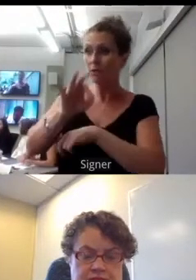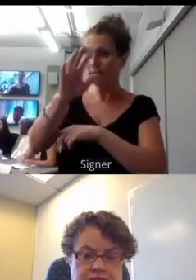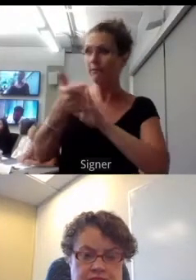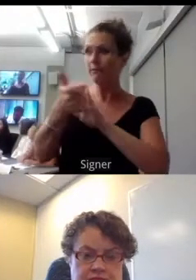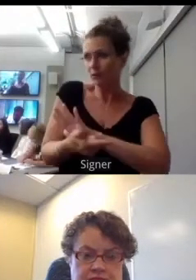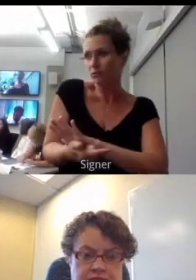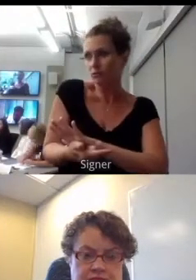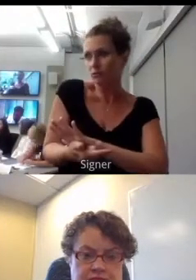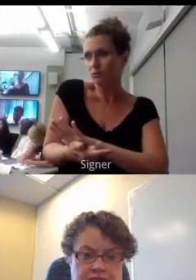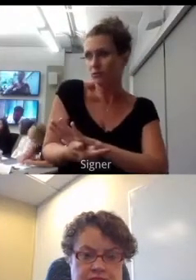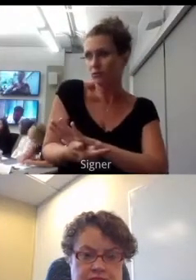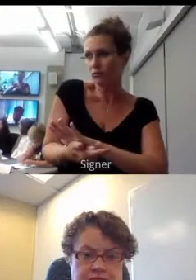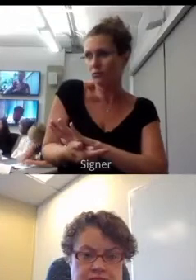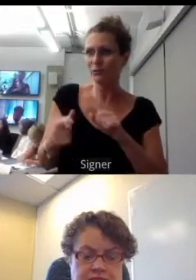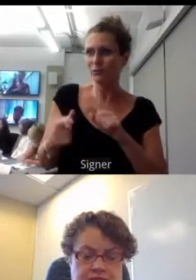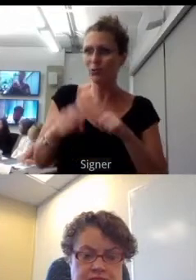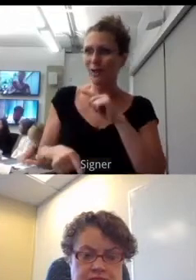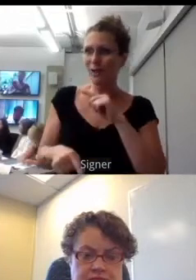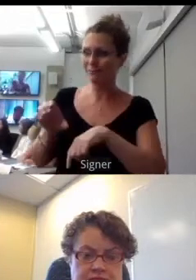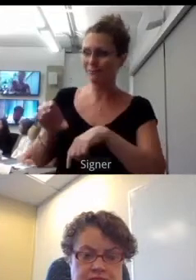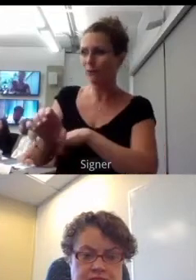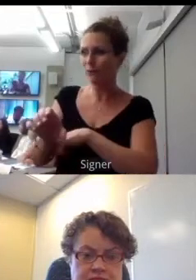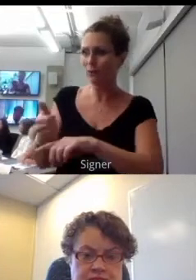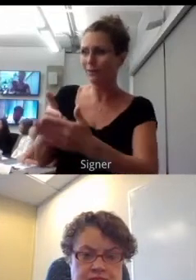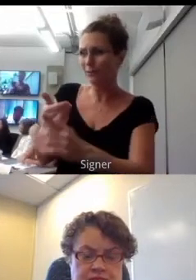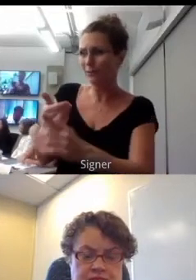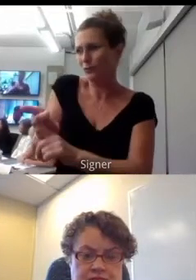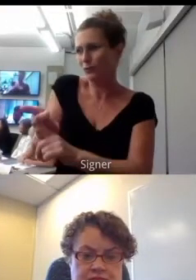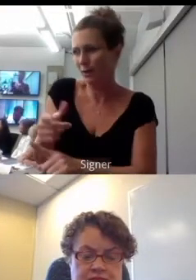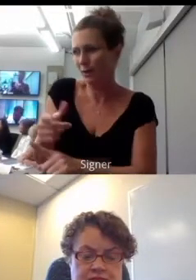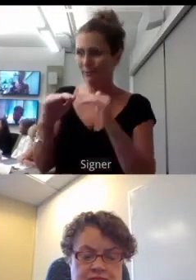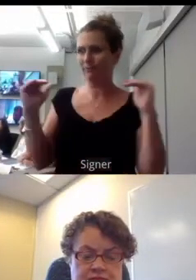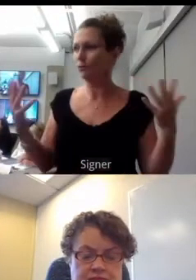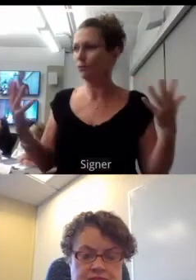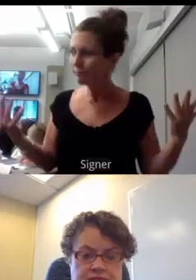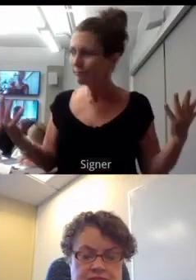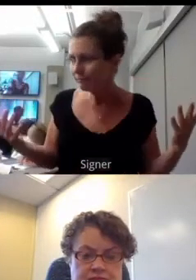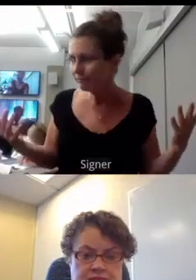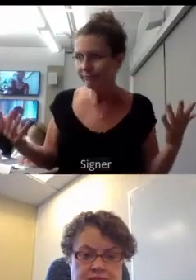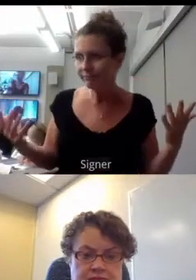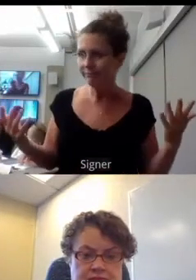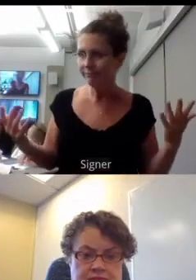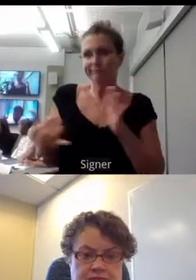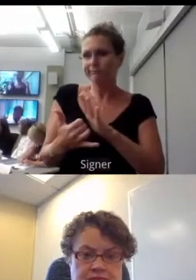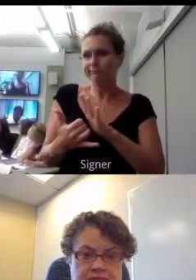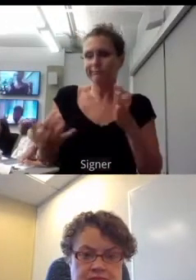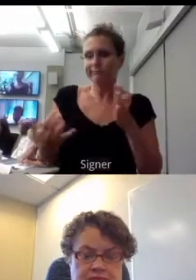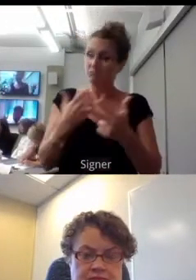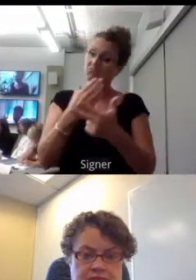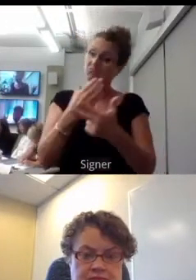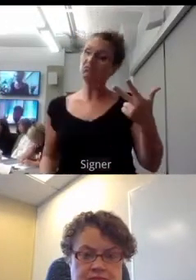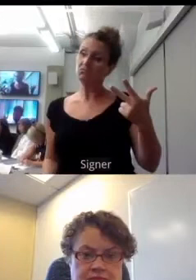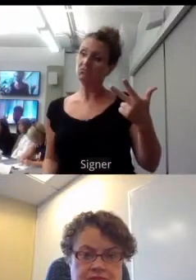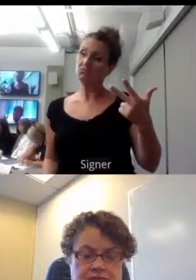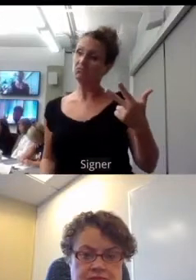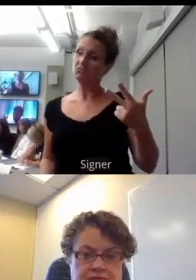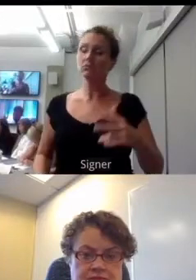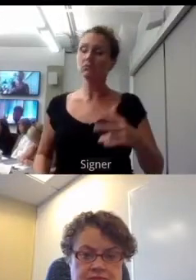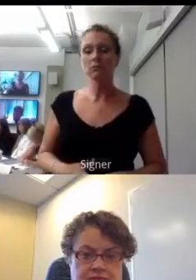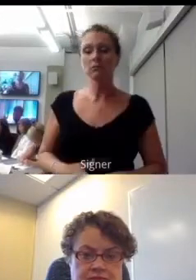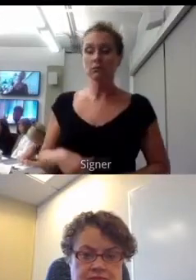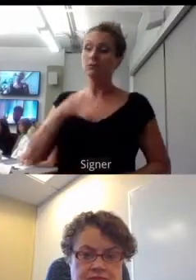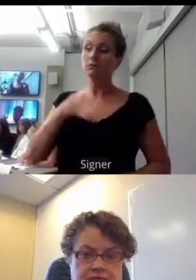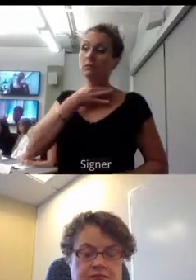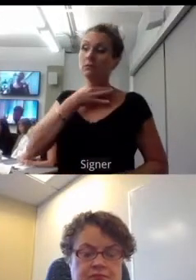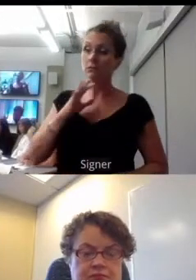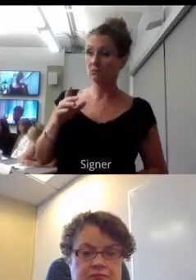do it in a fair, be expected to do it in a fair way. So I want to ask each of you what you think of that idea. First, Charles